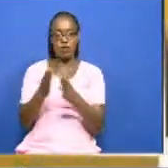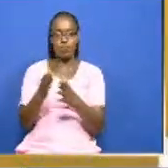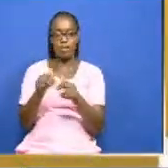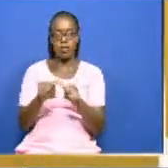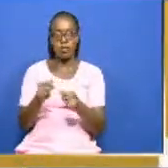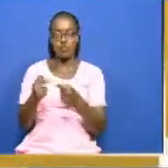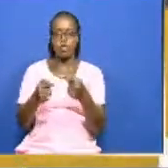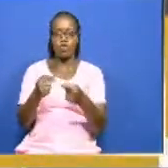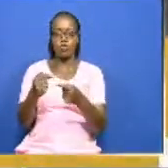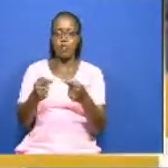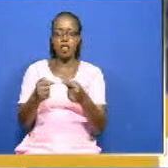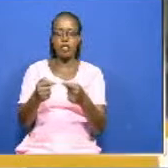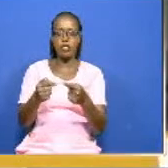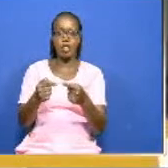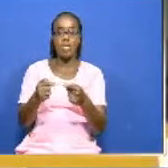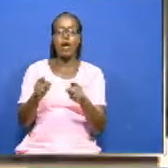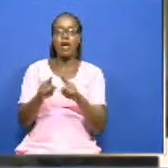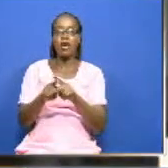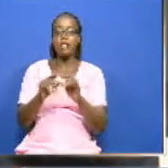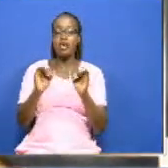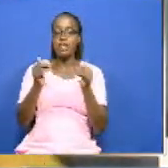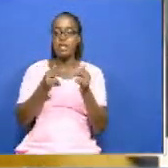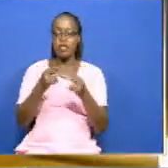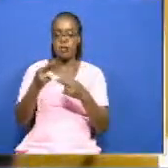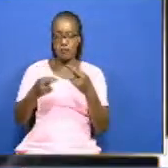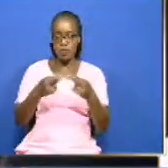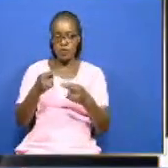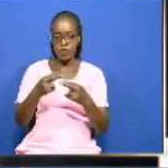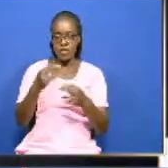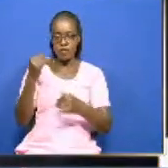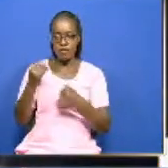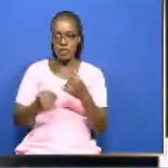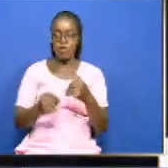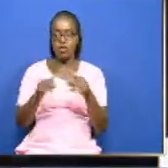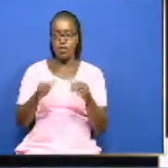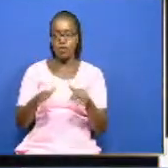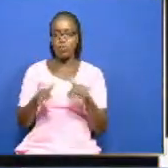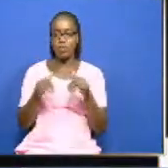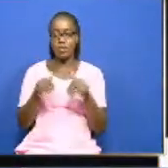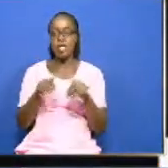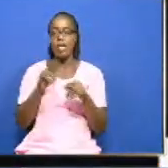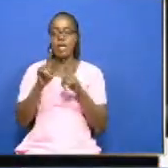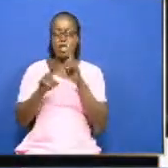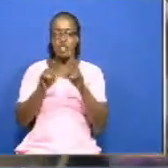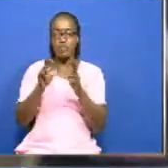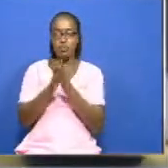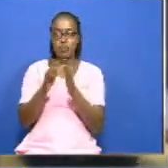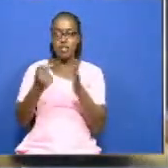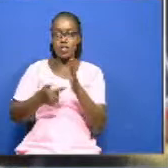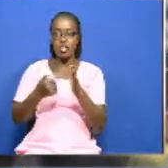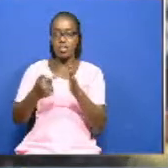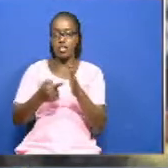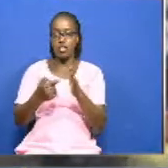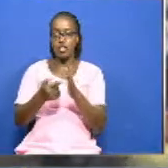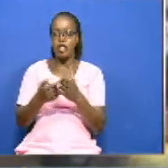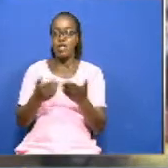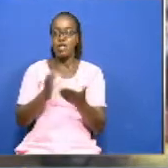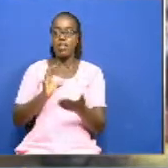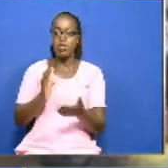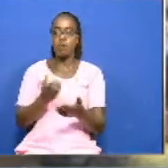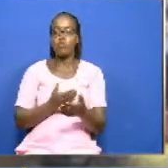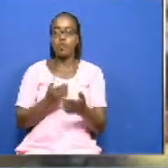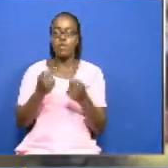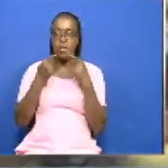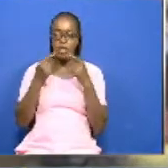the STG while a new revised STG is finalized in consultation with the industry. The Commission had earlier announced